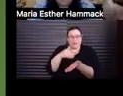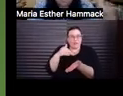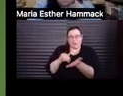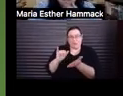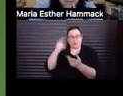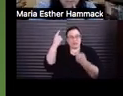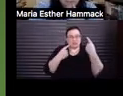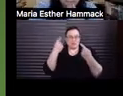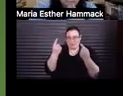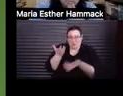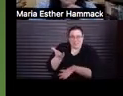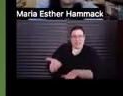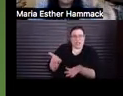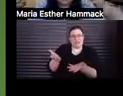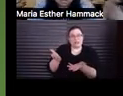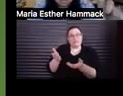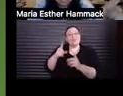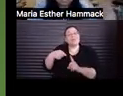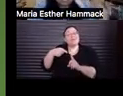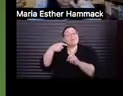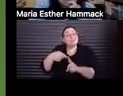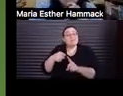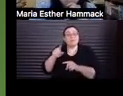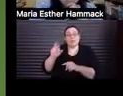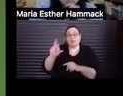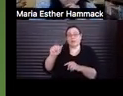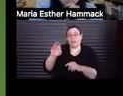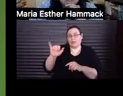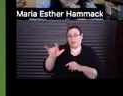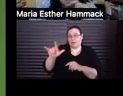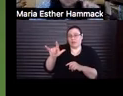It was there, particularly this racial,